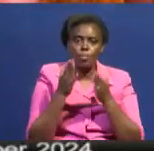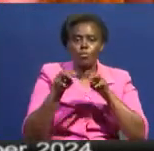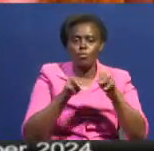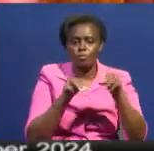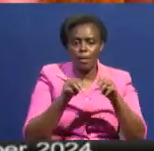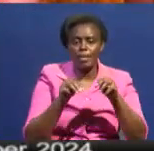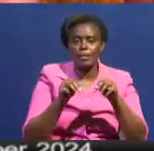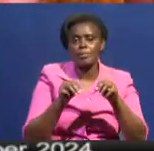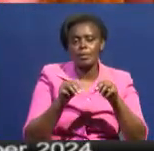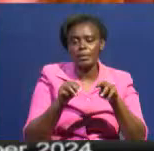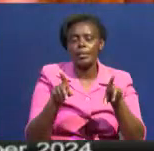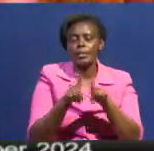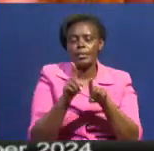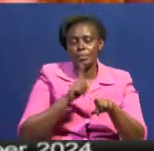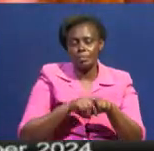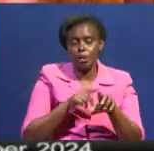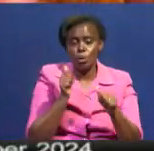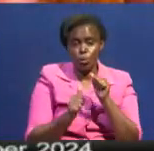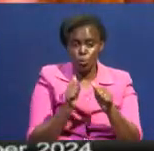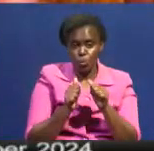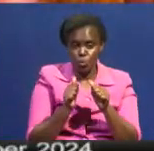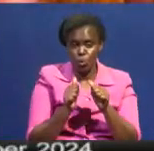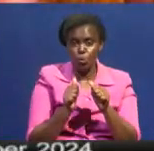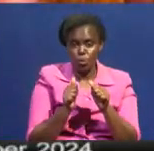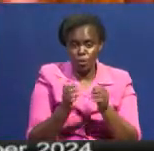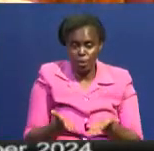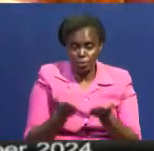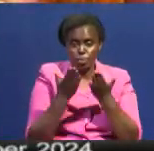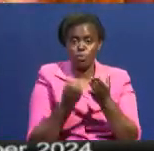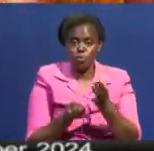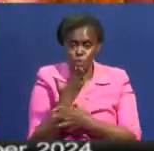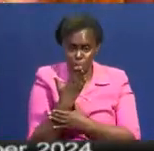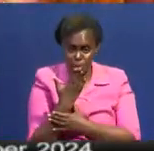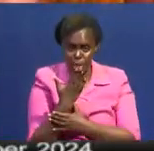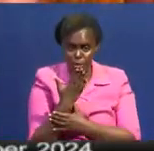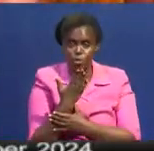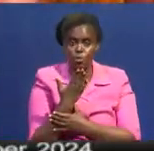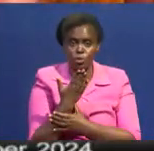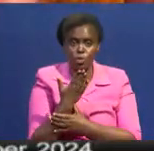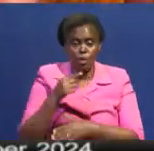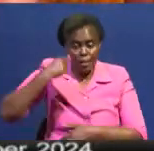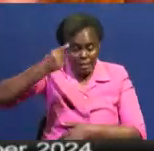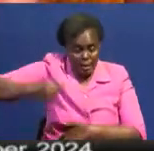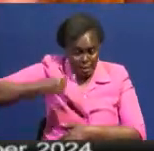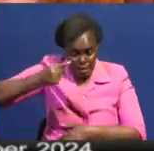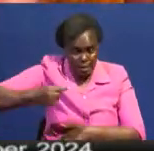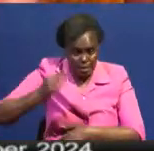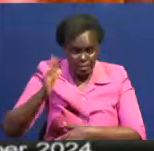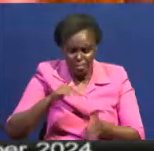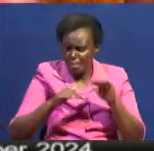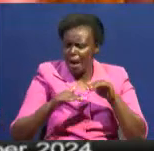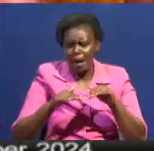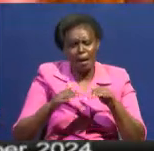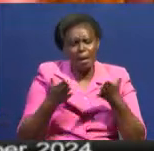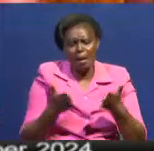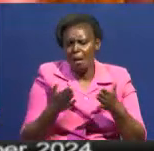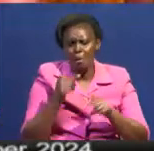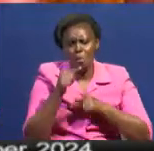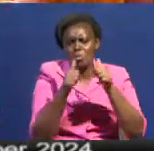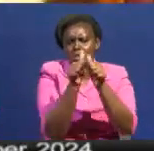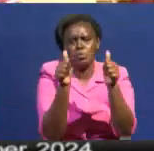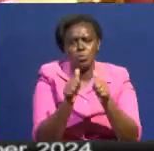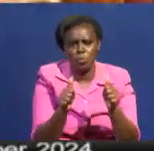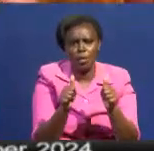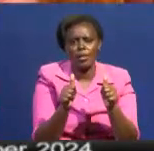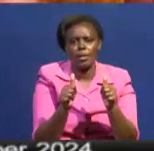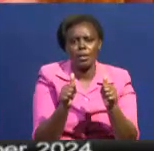sector, which have revitalized production and brought the industry back to life.